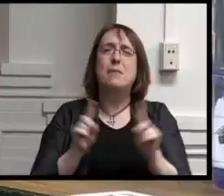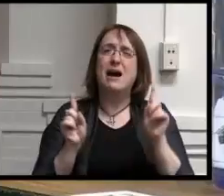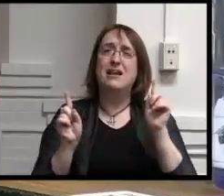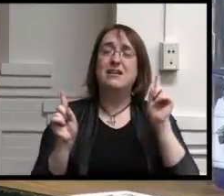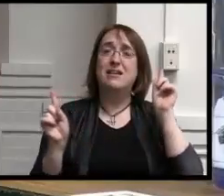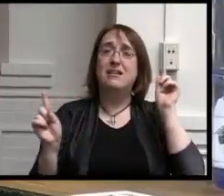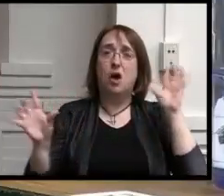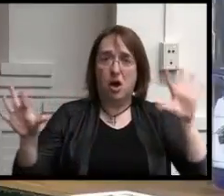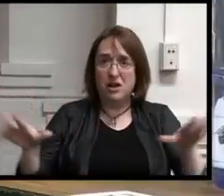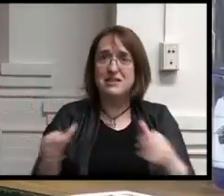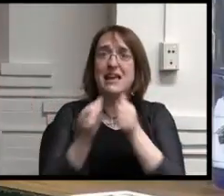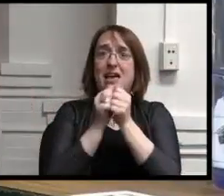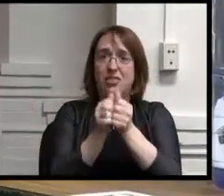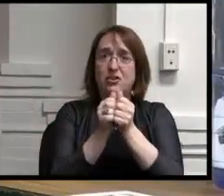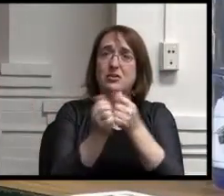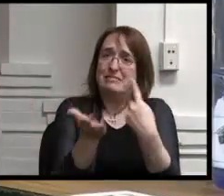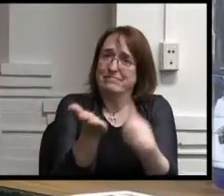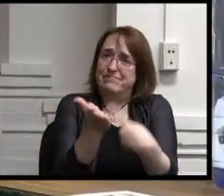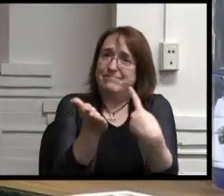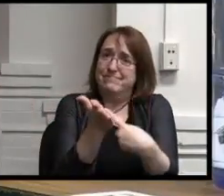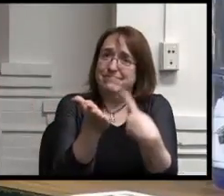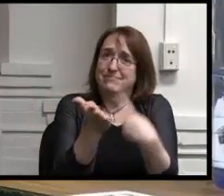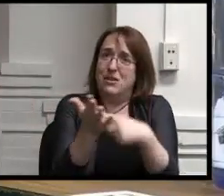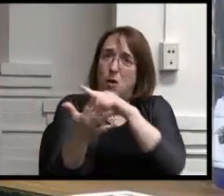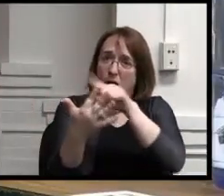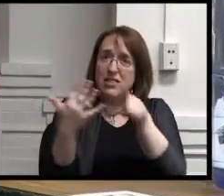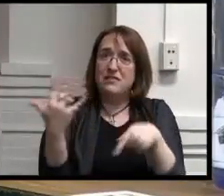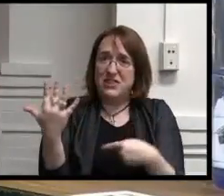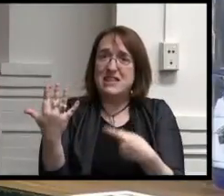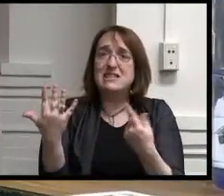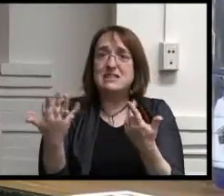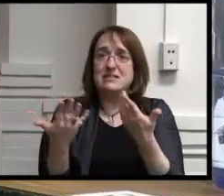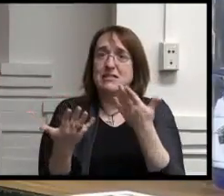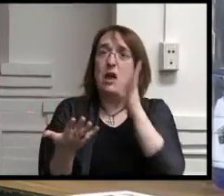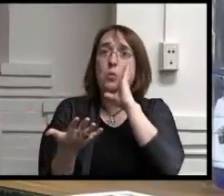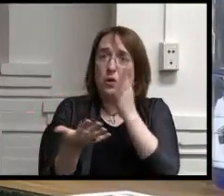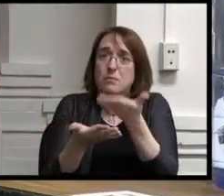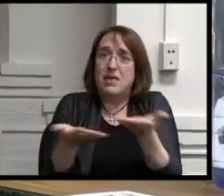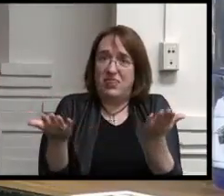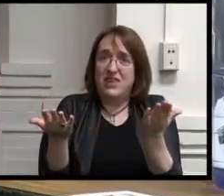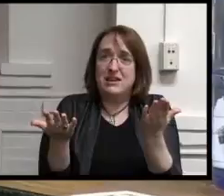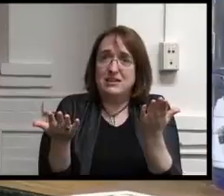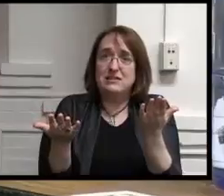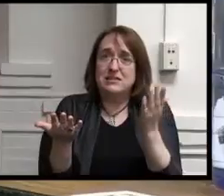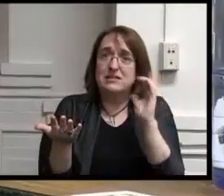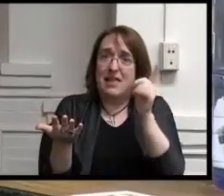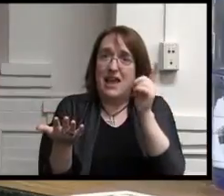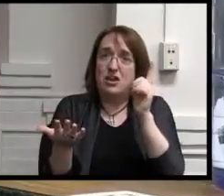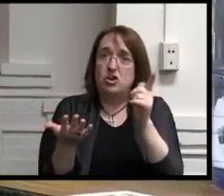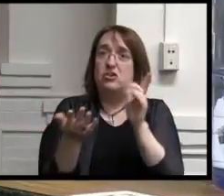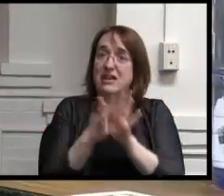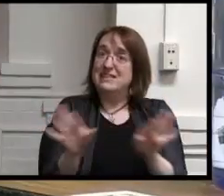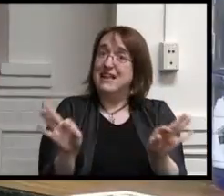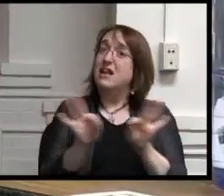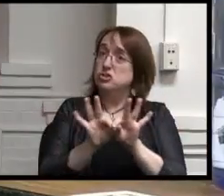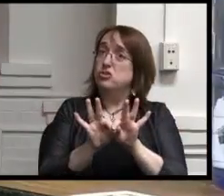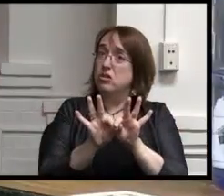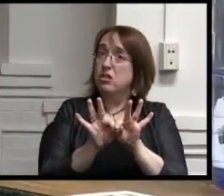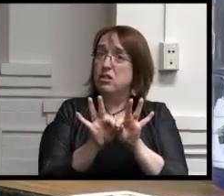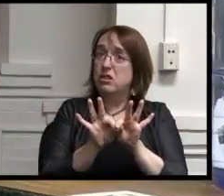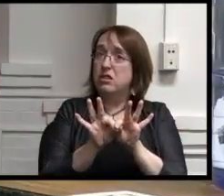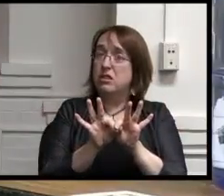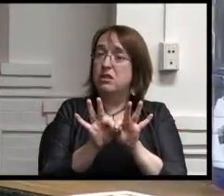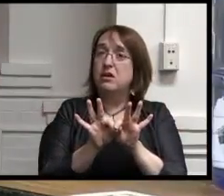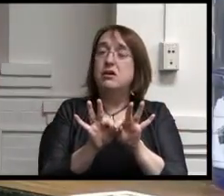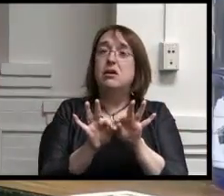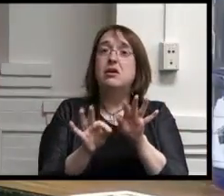collectively, we had conversations about this, about the fact that there were things that are considered essential and